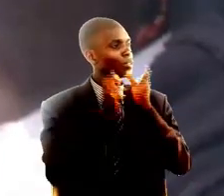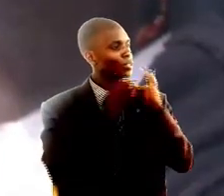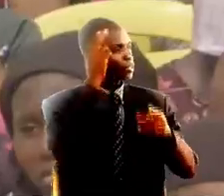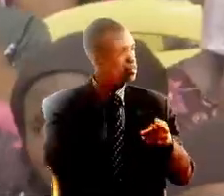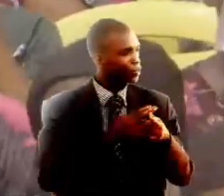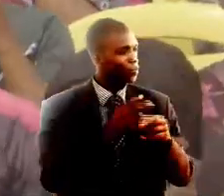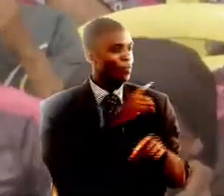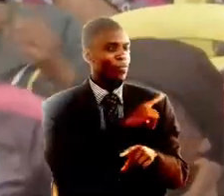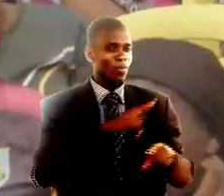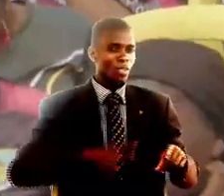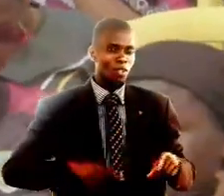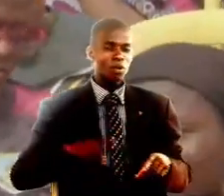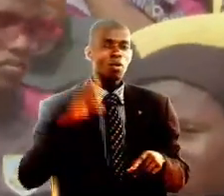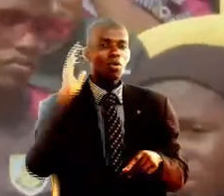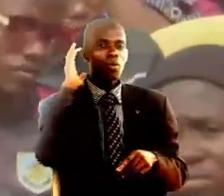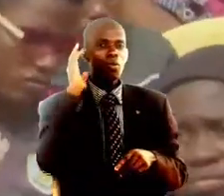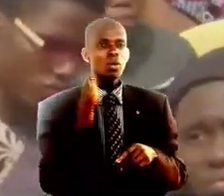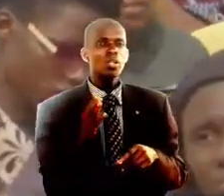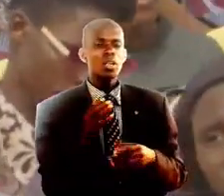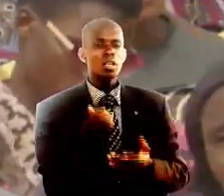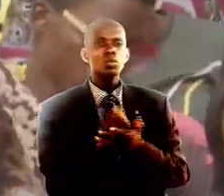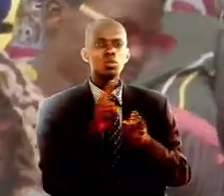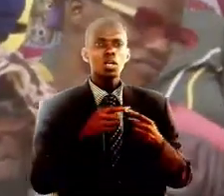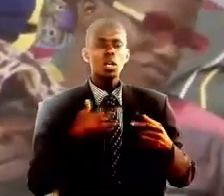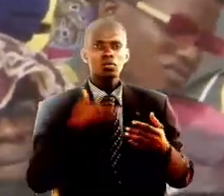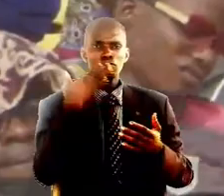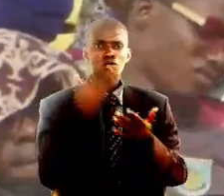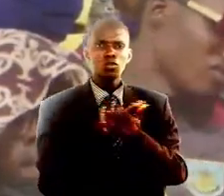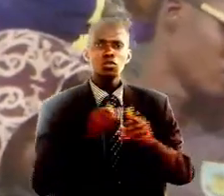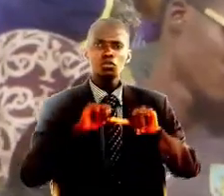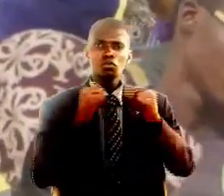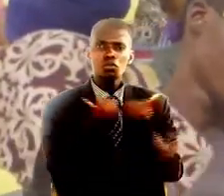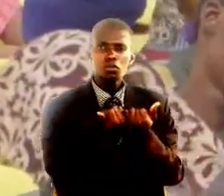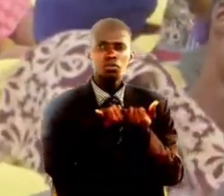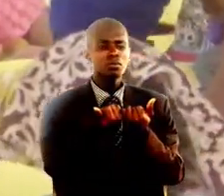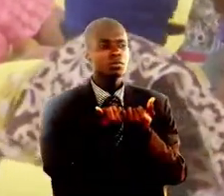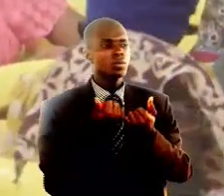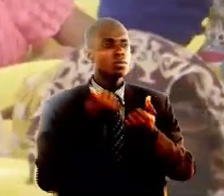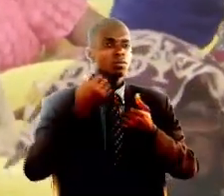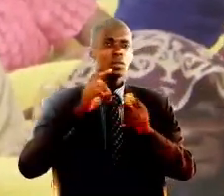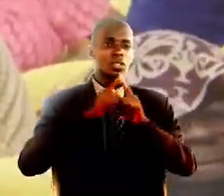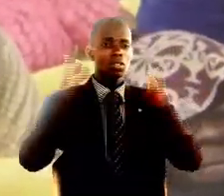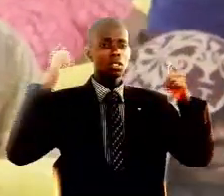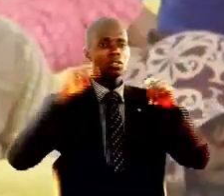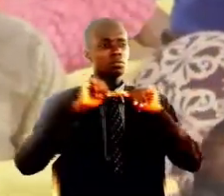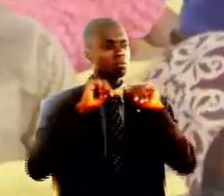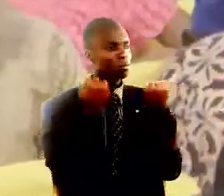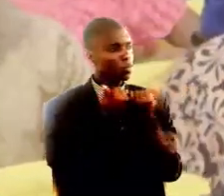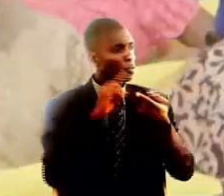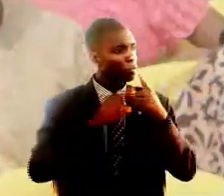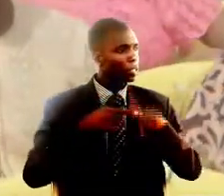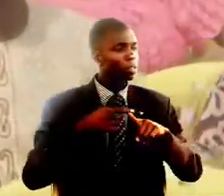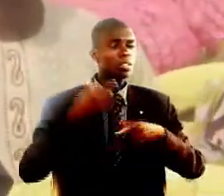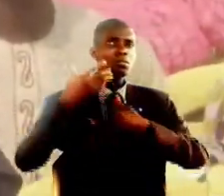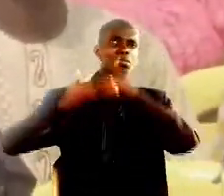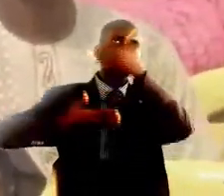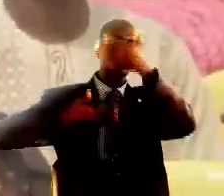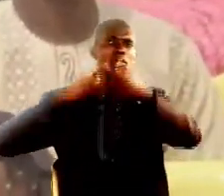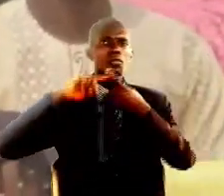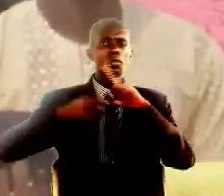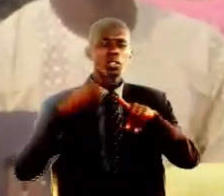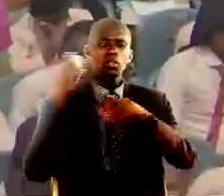good associates, great associates, progressive associates, it's your life